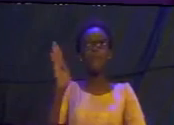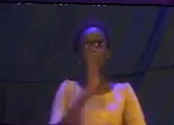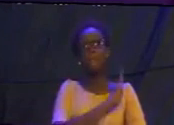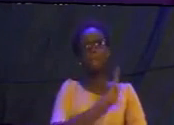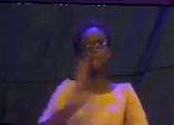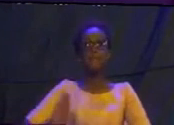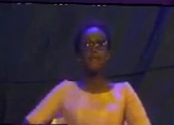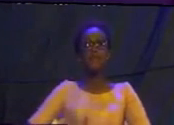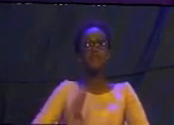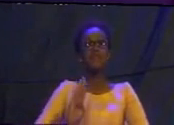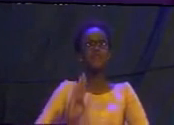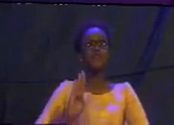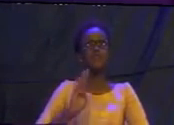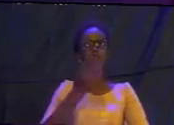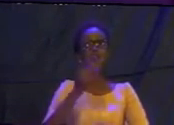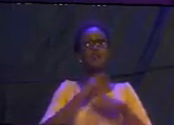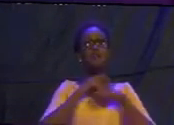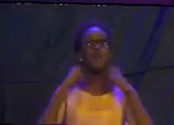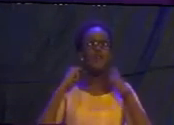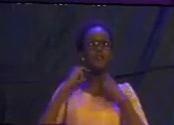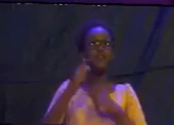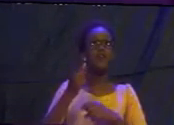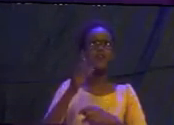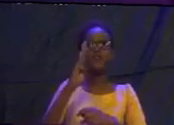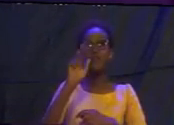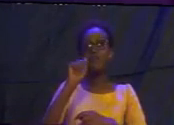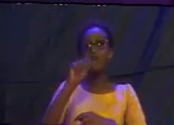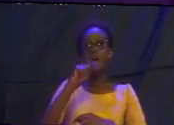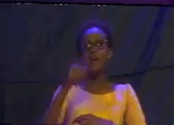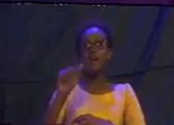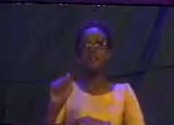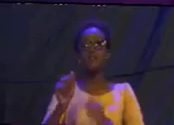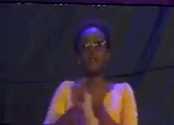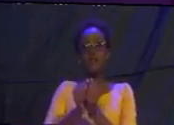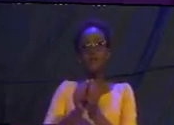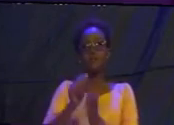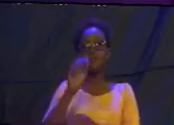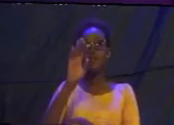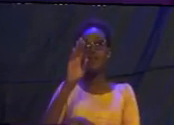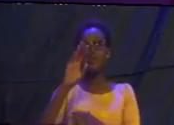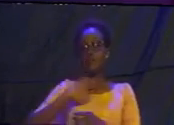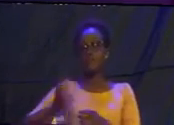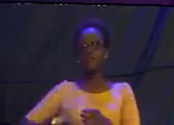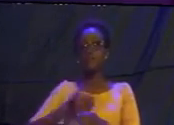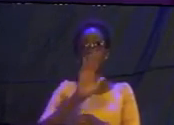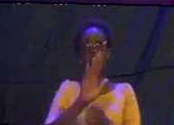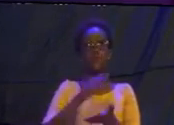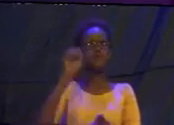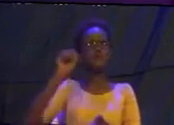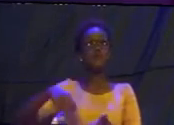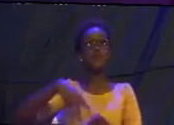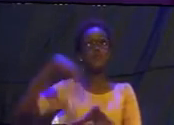bahaguruke dufite Pastor Banza na Madam Rachel bahaguruke tubakire. We have brothers from Belgium. Please, if you could stand